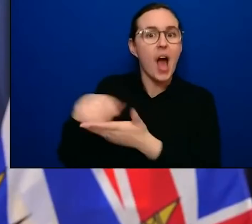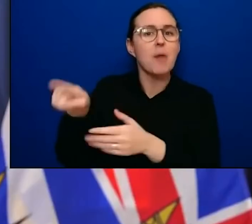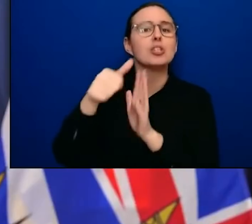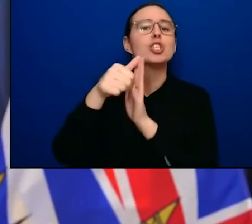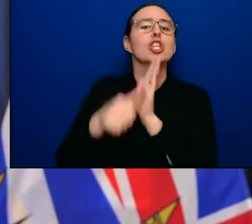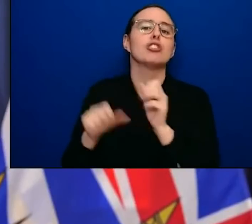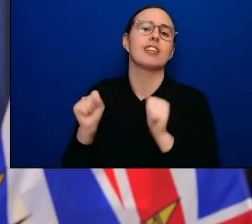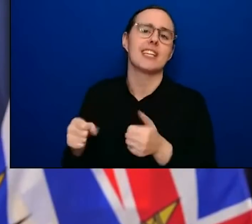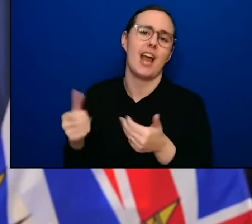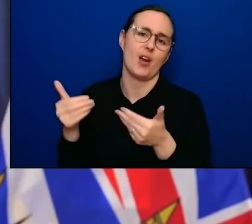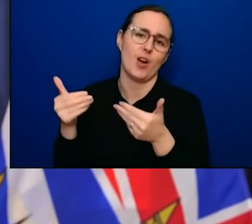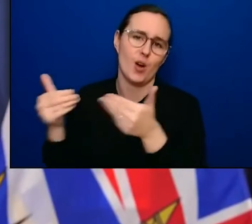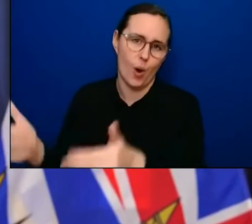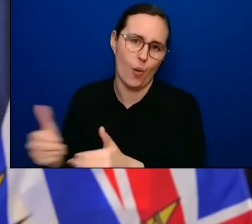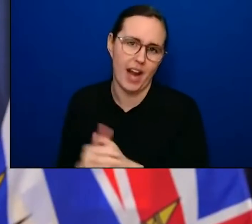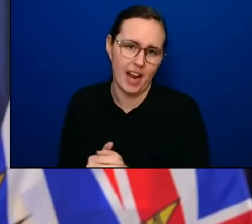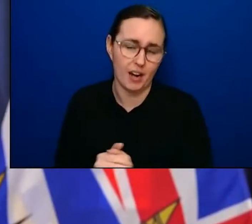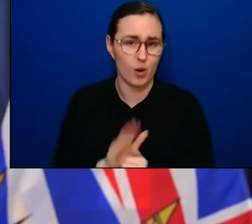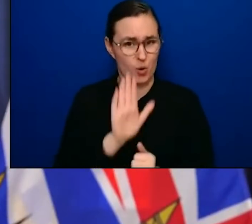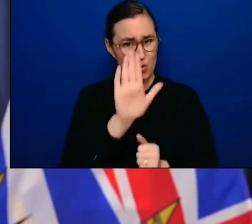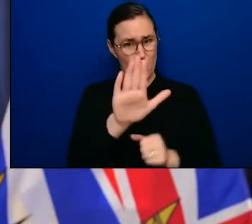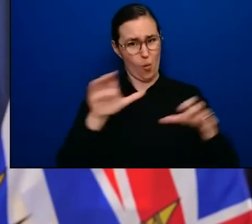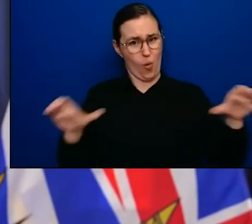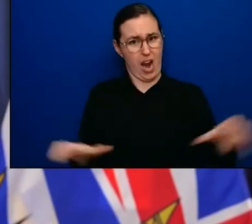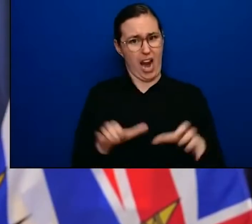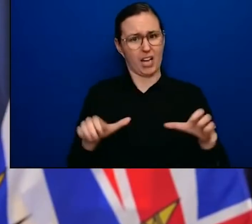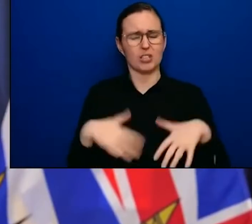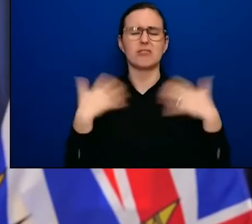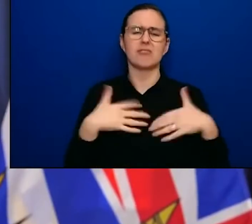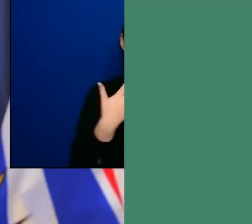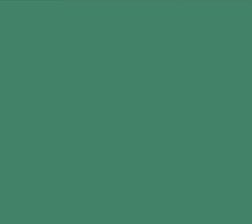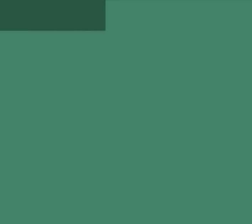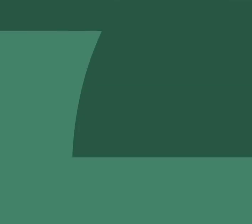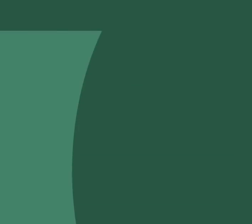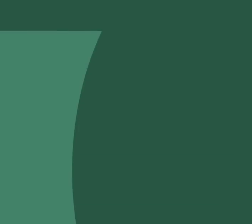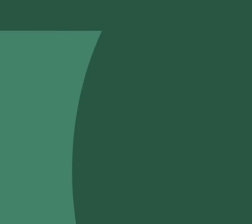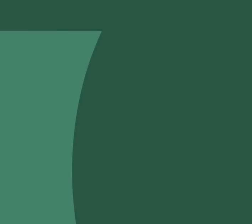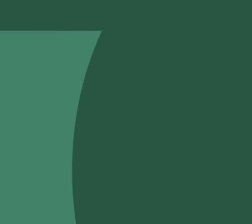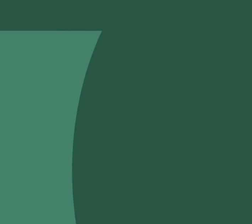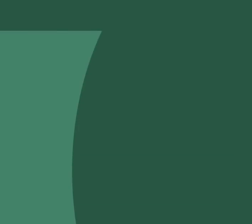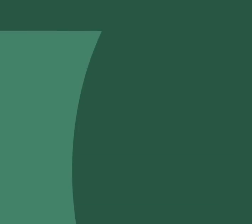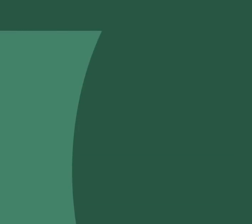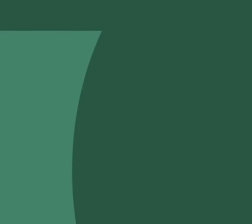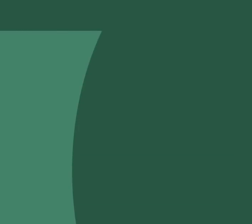for that reason, our work is not done. And with that, we're happy to take your questions.